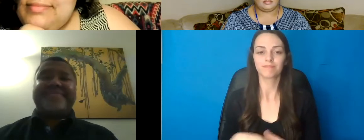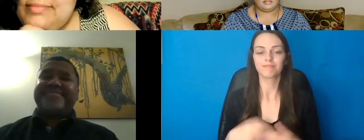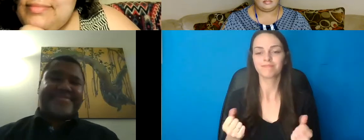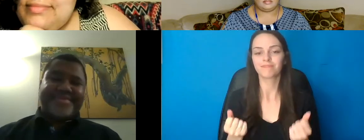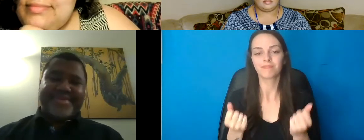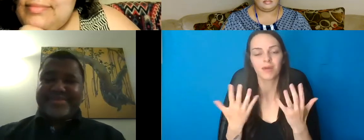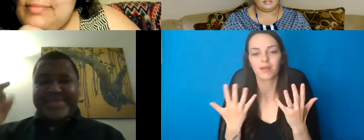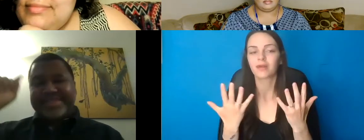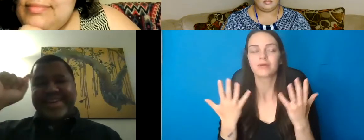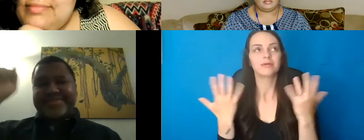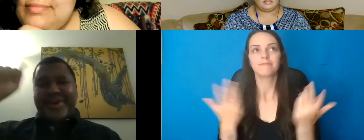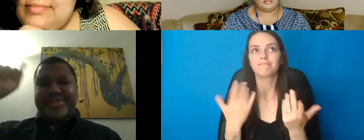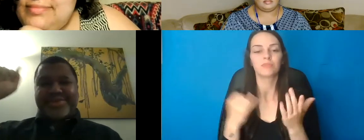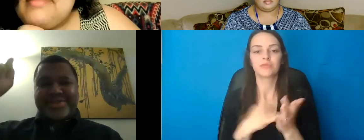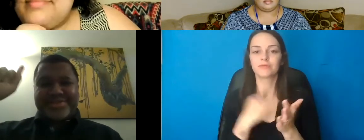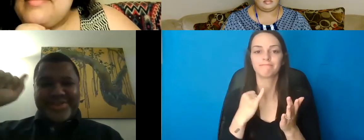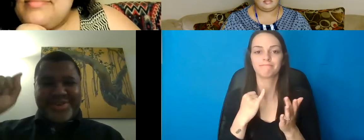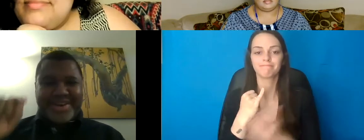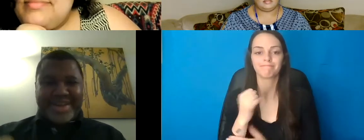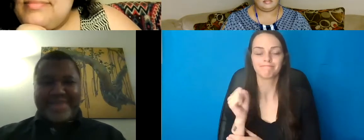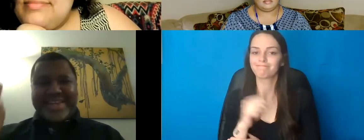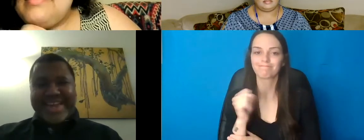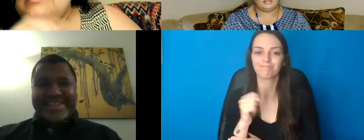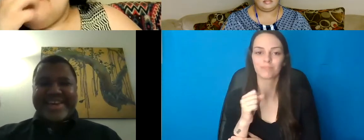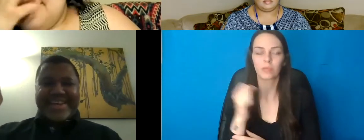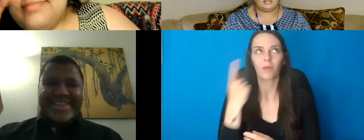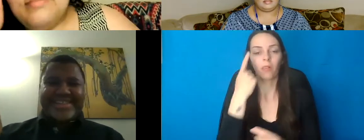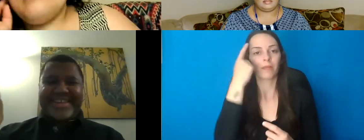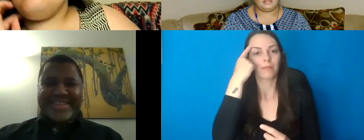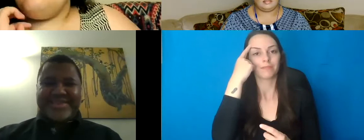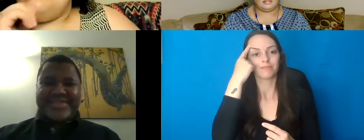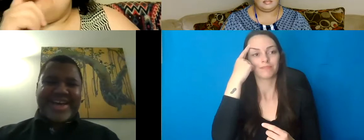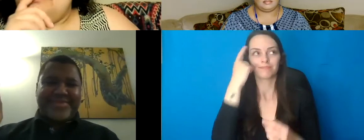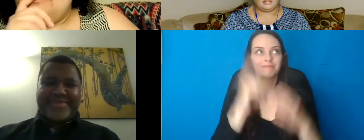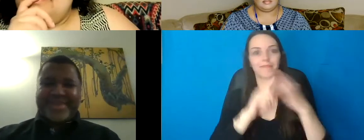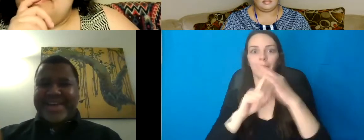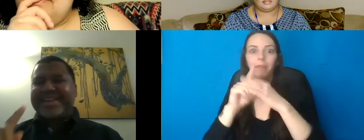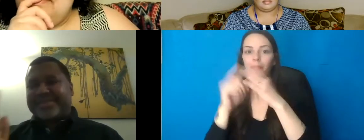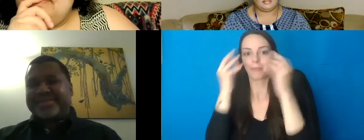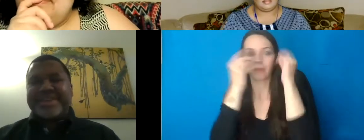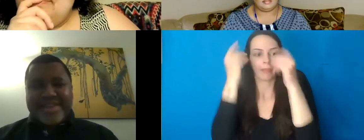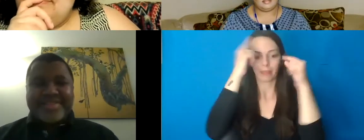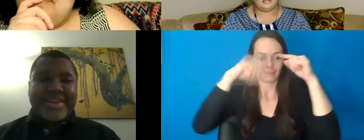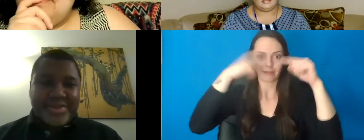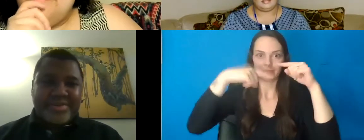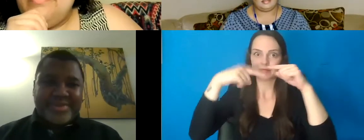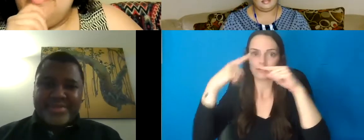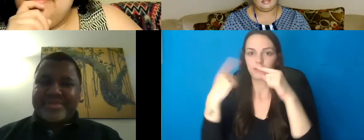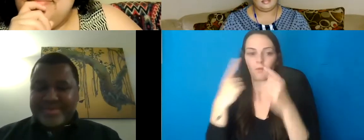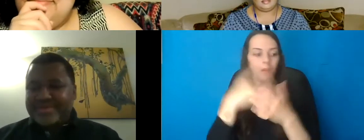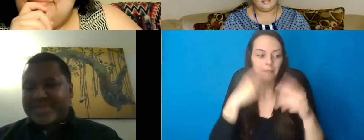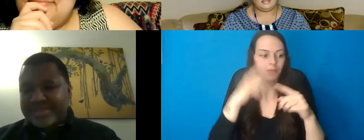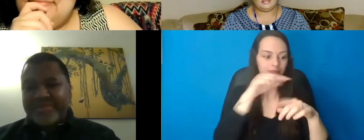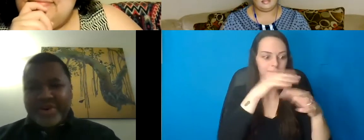yeah. I'm just like, all these questions are going in my head. I'm like, yes, exactly. And then there's that, and what about that? So thank you.